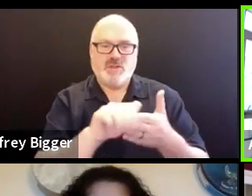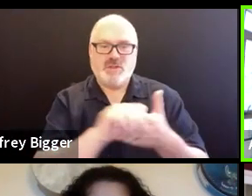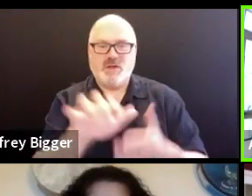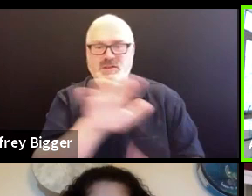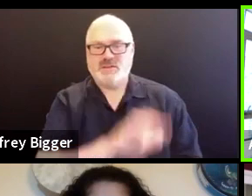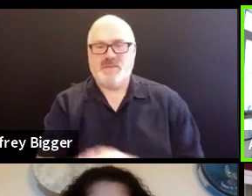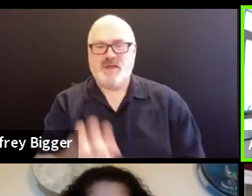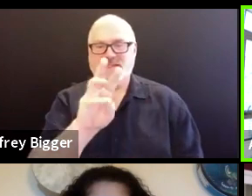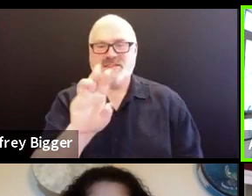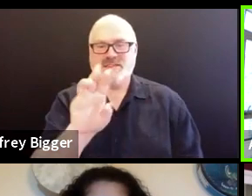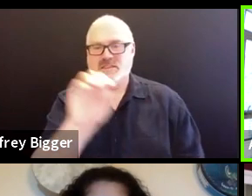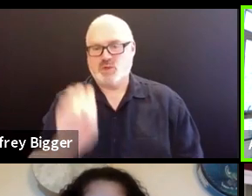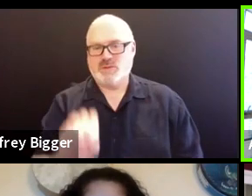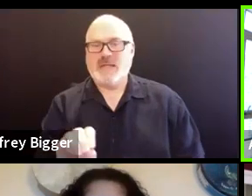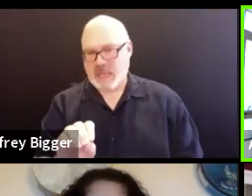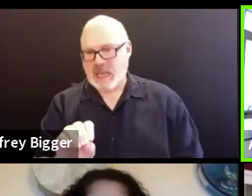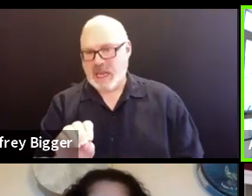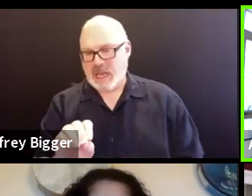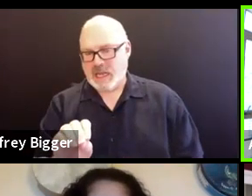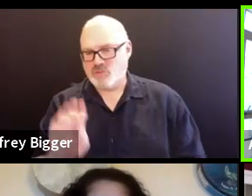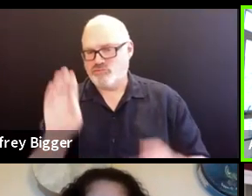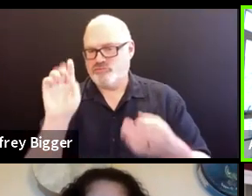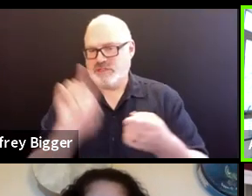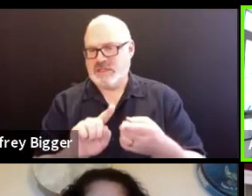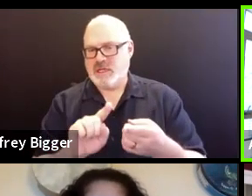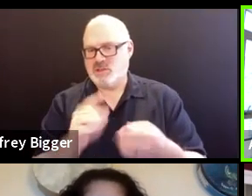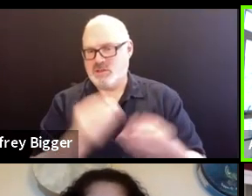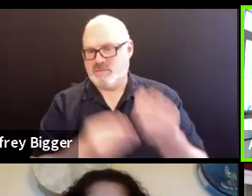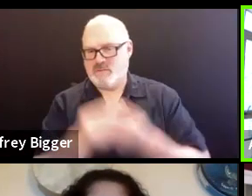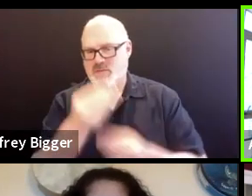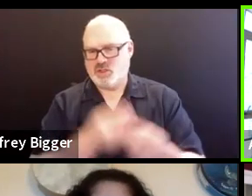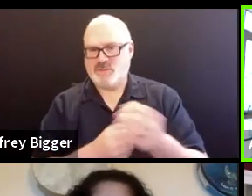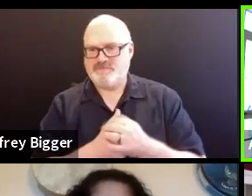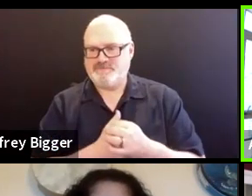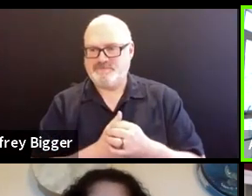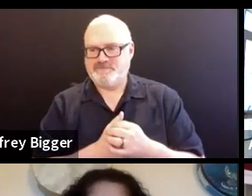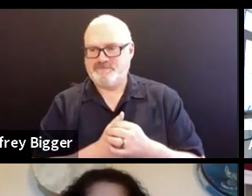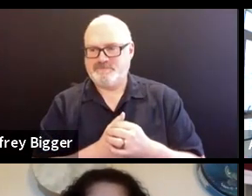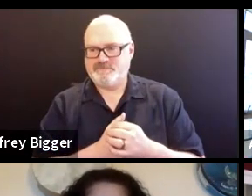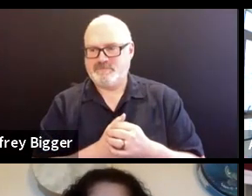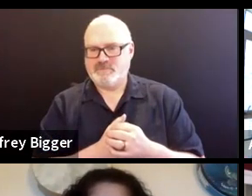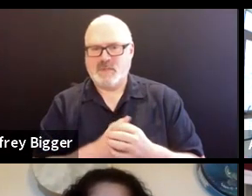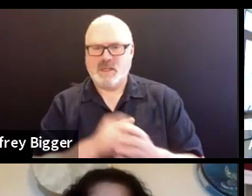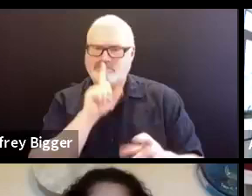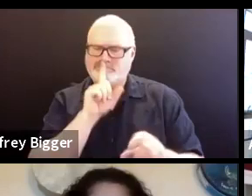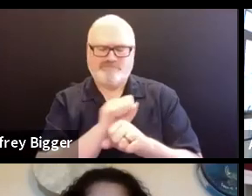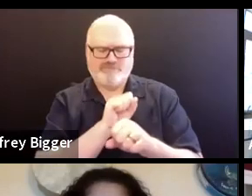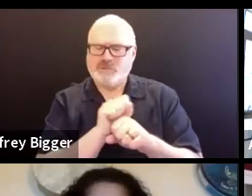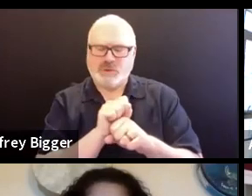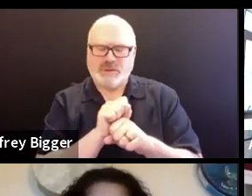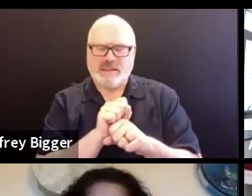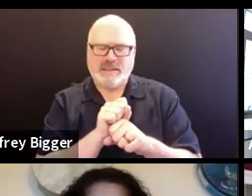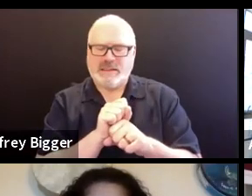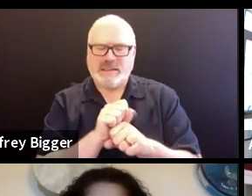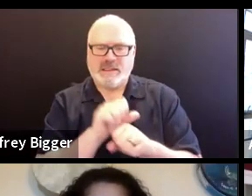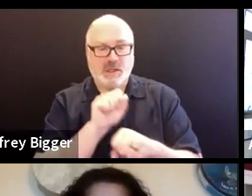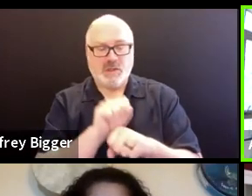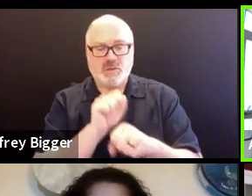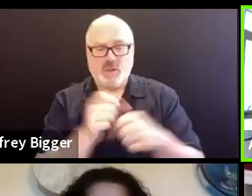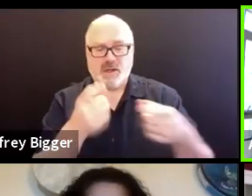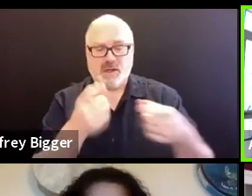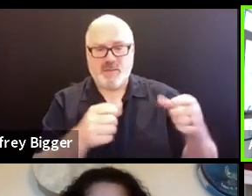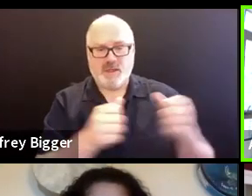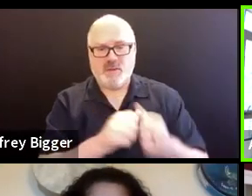a 6% or so reduction of our budget. And certainly there's work being done with